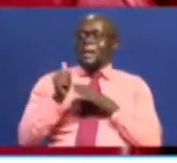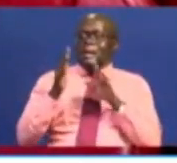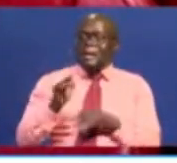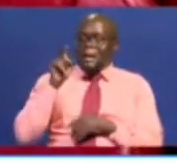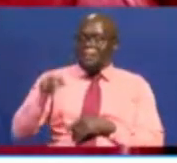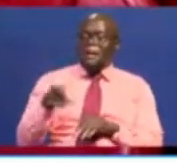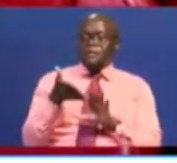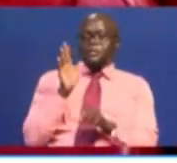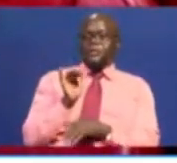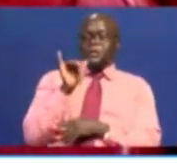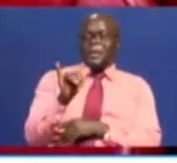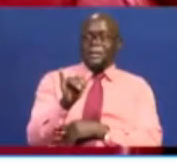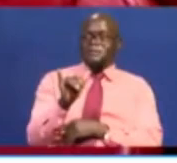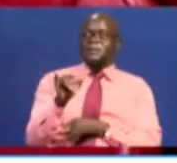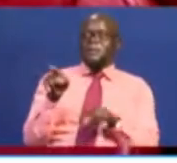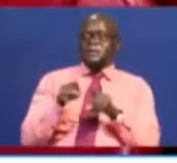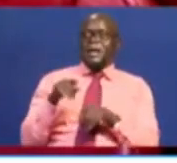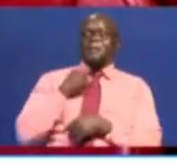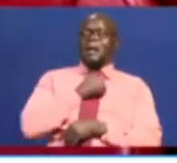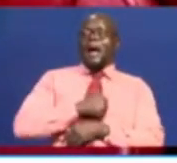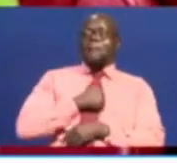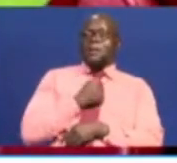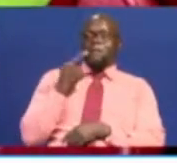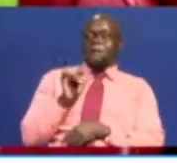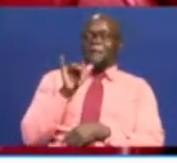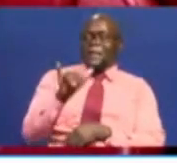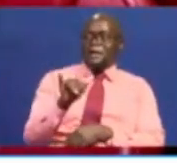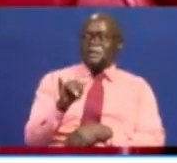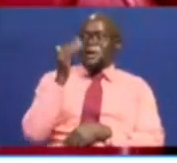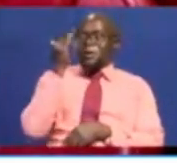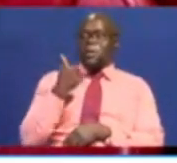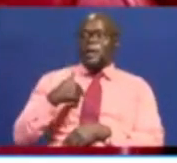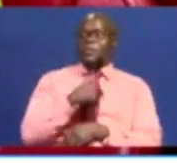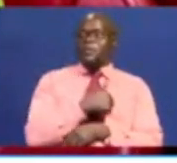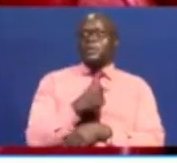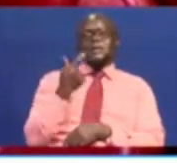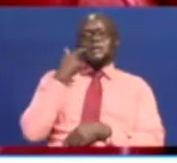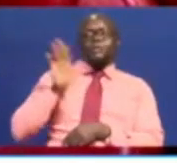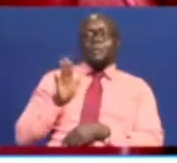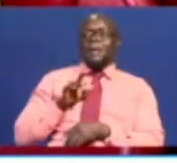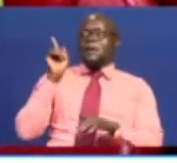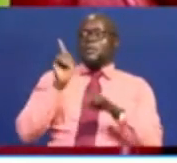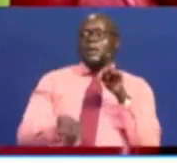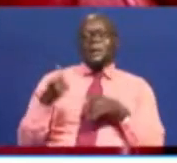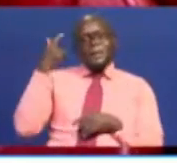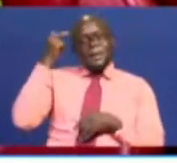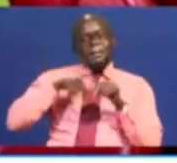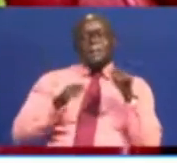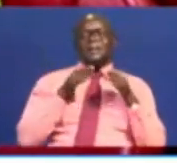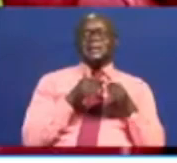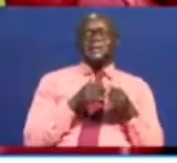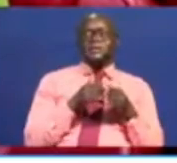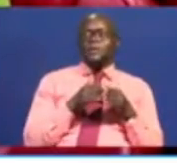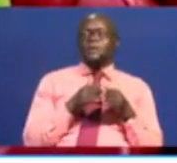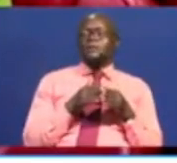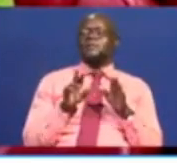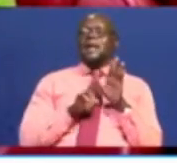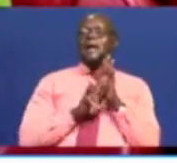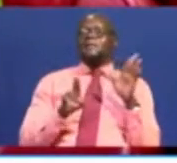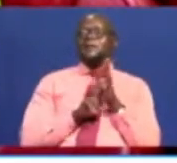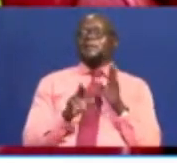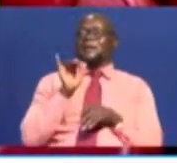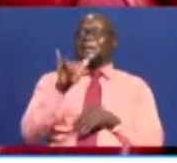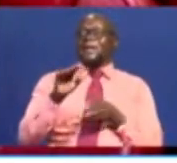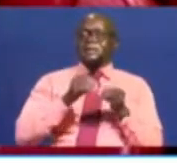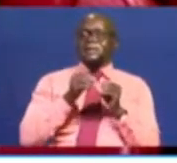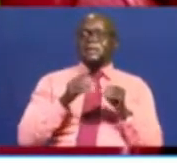must withdraw and apologize profusely, because when you see women, you cannot just be thinking about sexual references, such